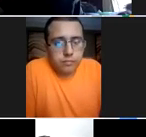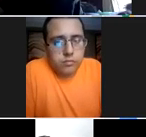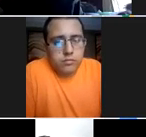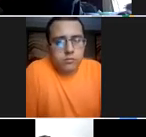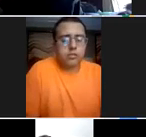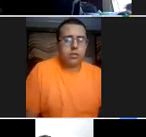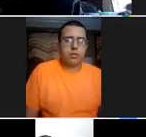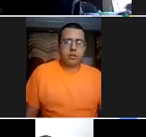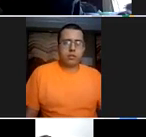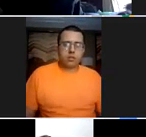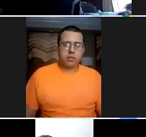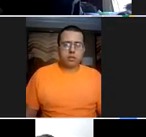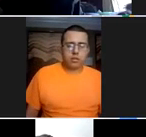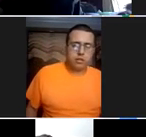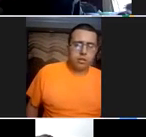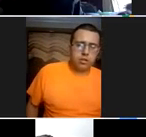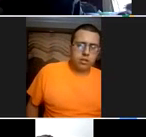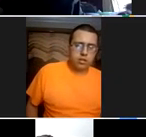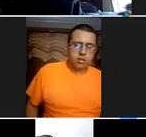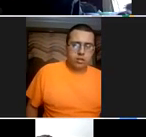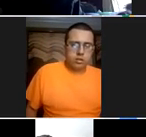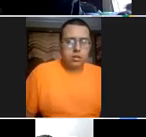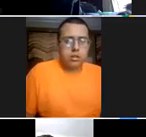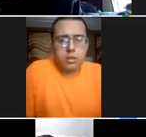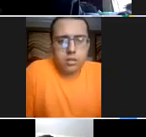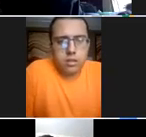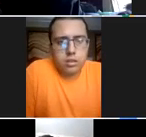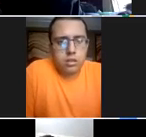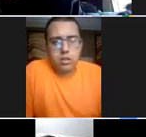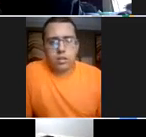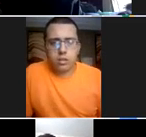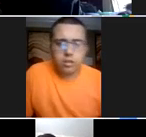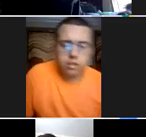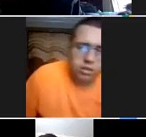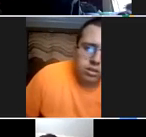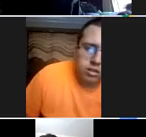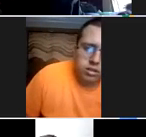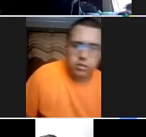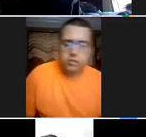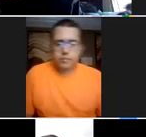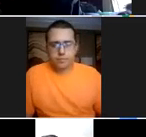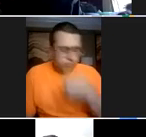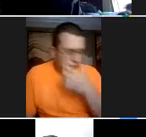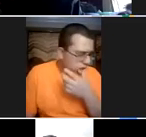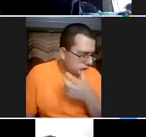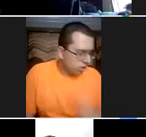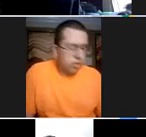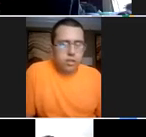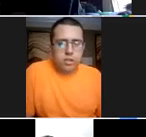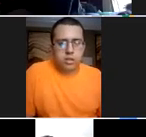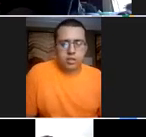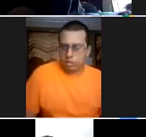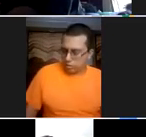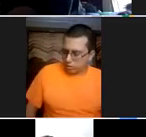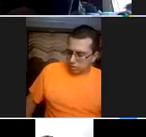the hearts. And then there's other ones in there that talks about, you know, the one that was choked out, the one that